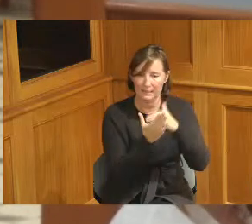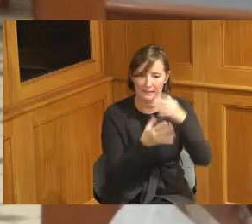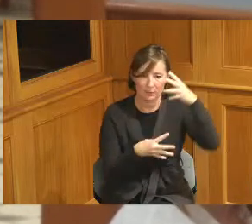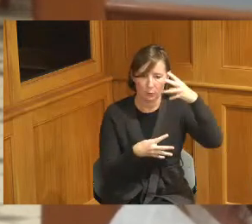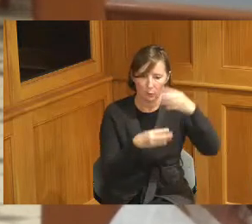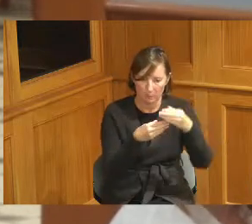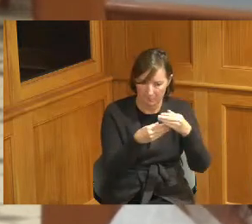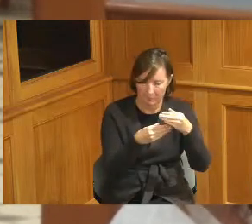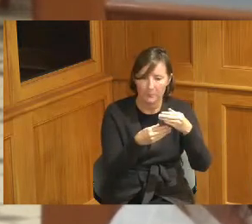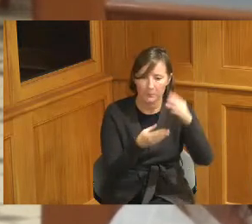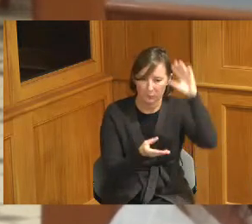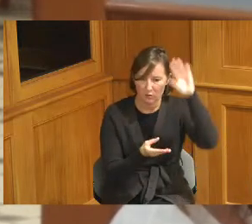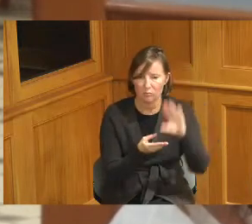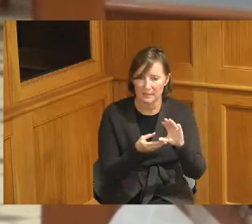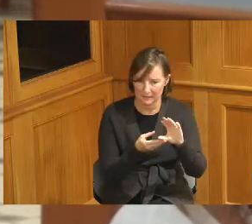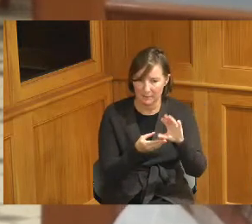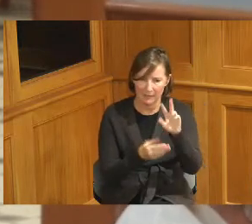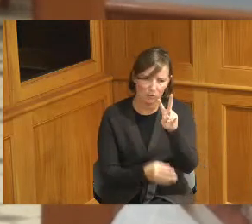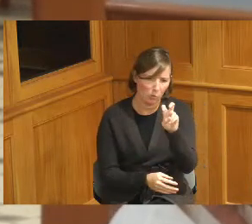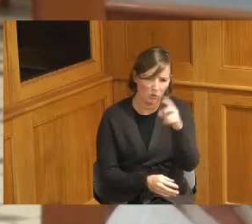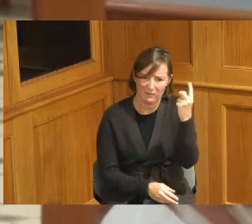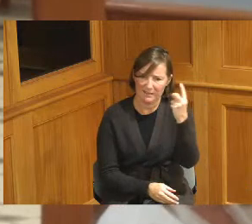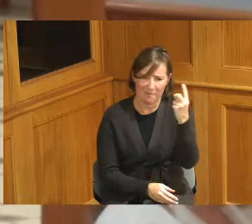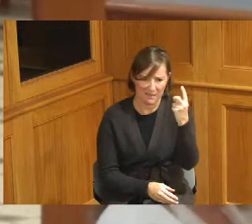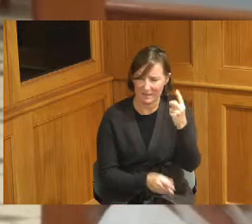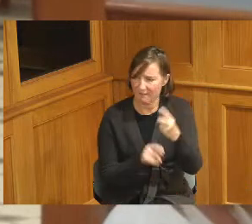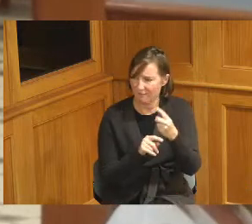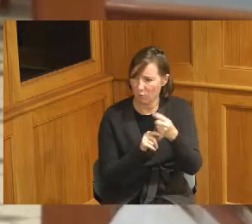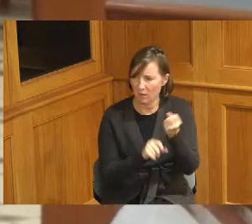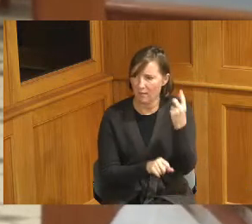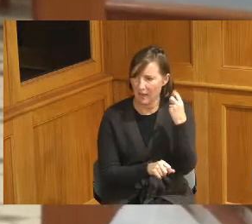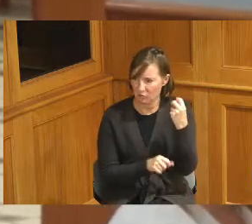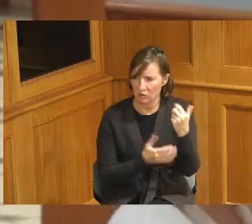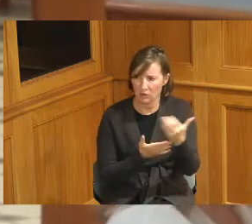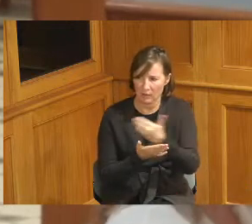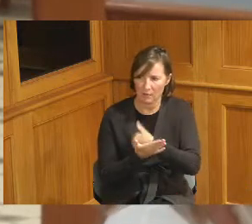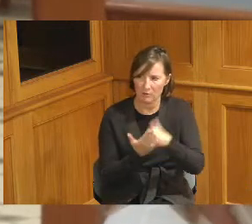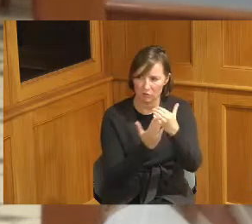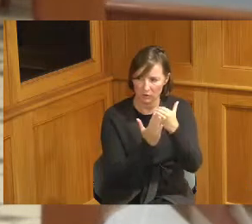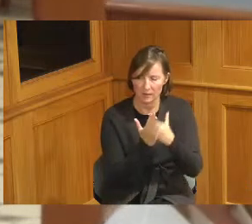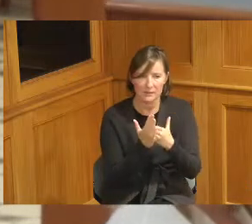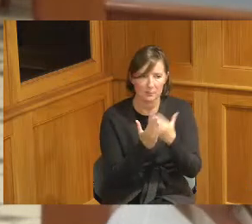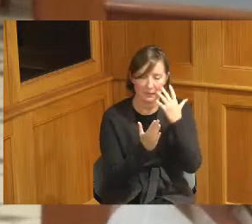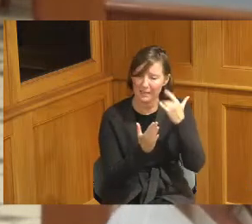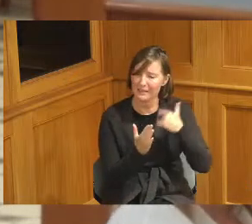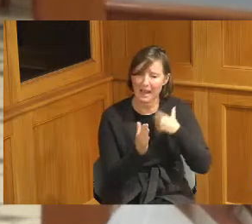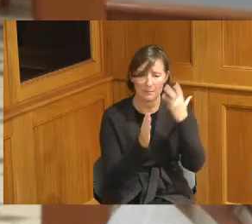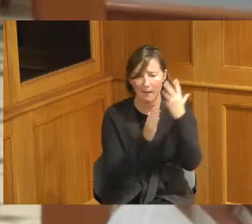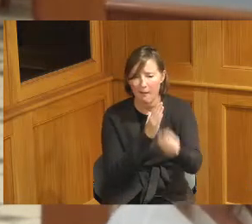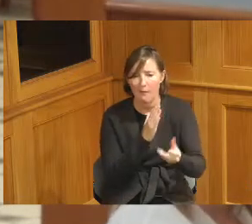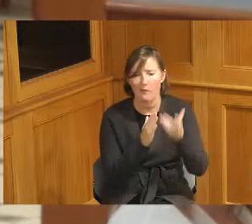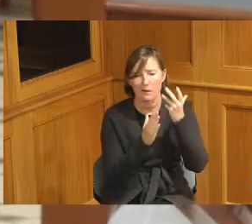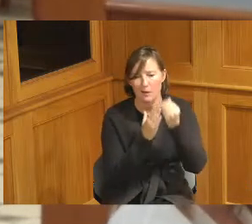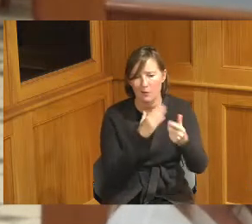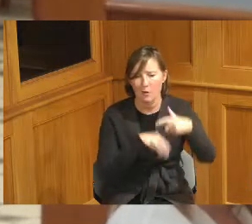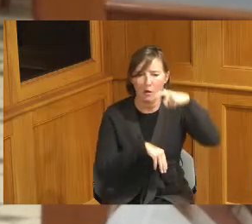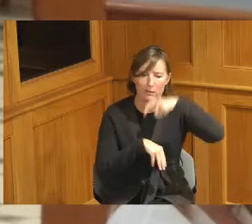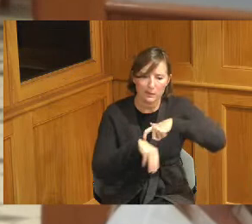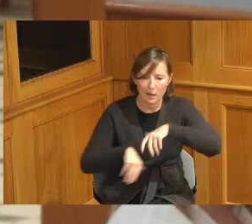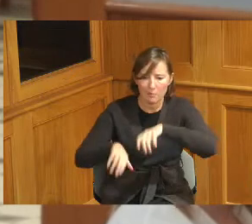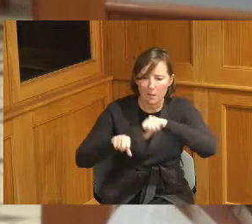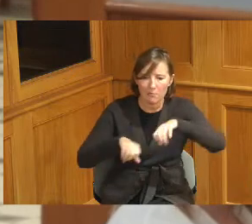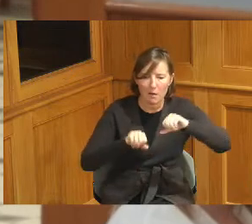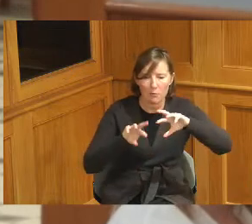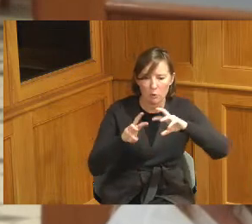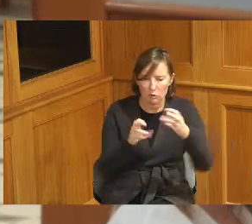about 200 companies over the last year and a half. So, and we've been out there, because I'm out there all the time, promoting it and doing workshops and stuff. We do